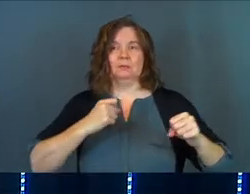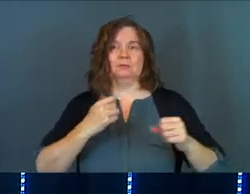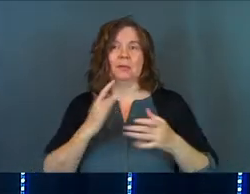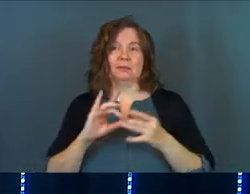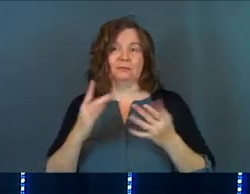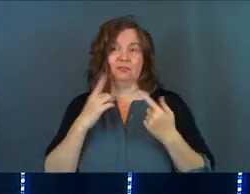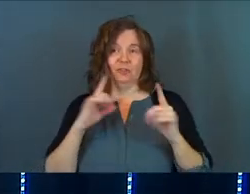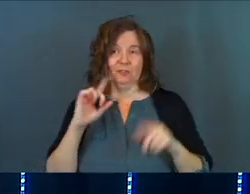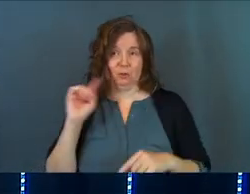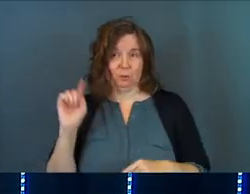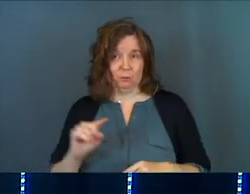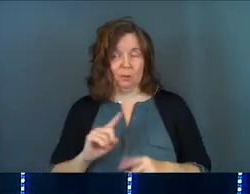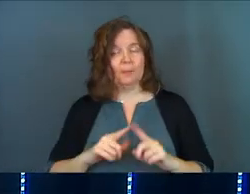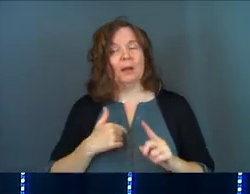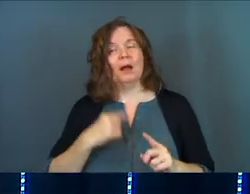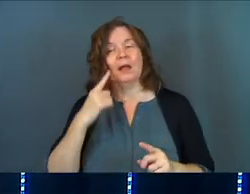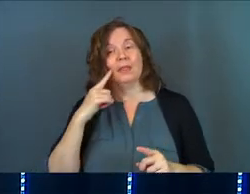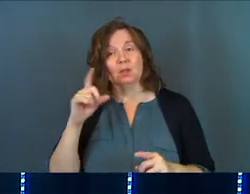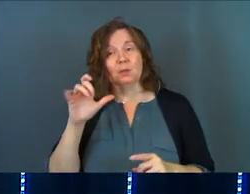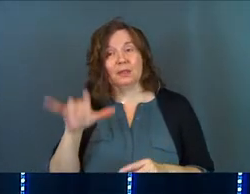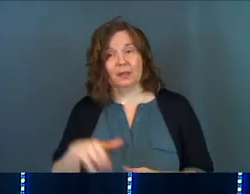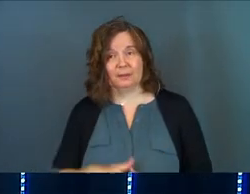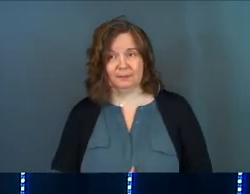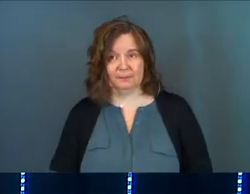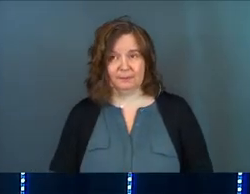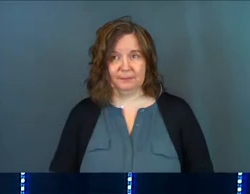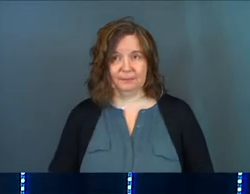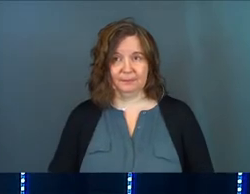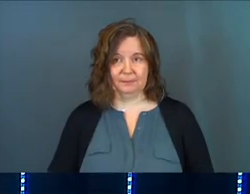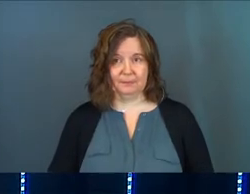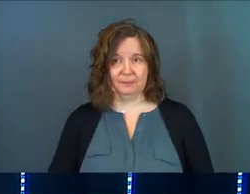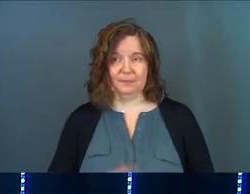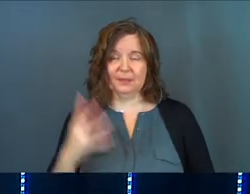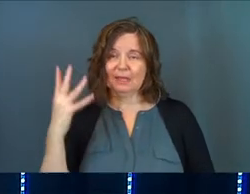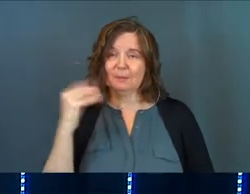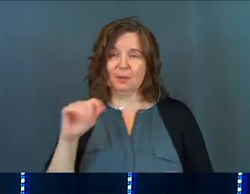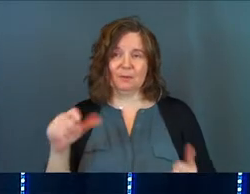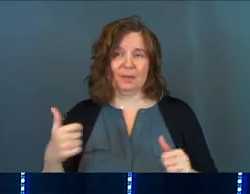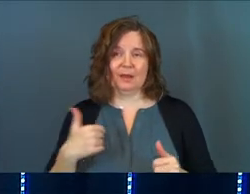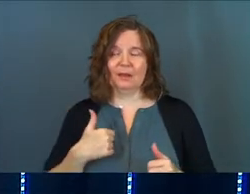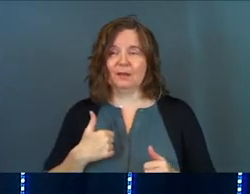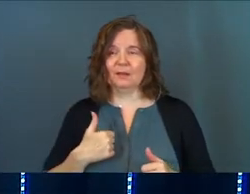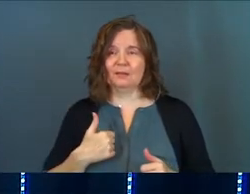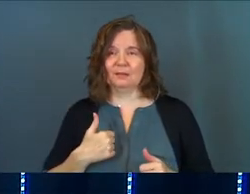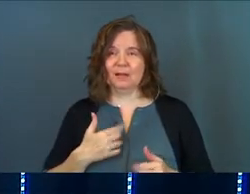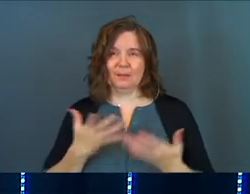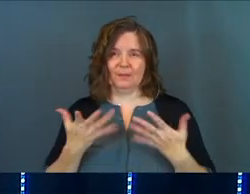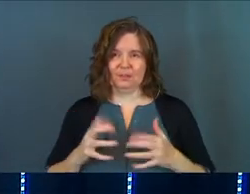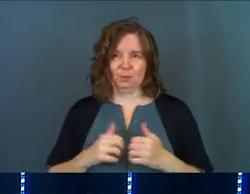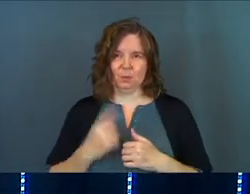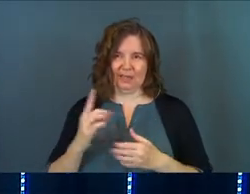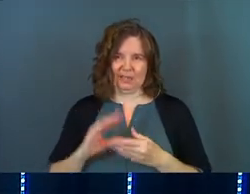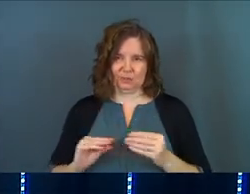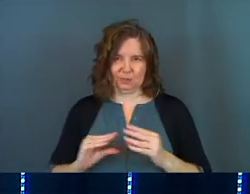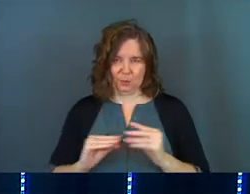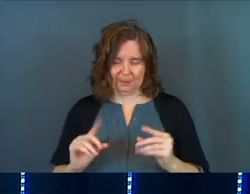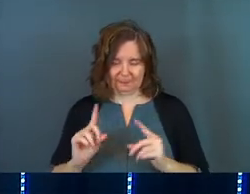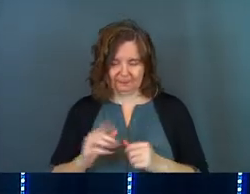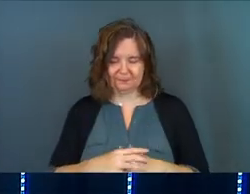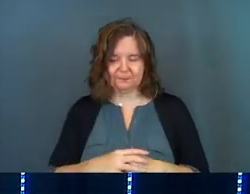good things free for you. But I think you need that. The beauty of baptism. I'm going to finish you up with a little